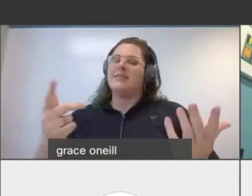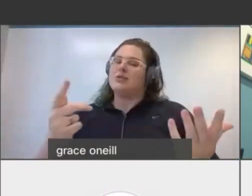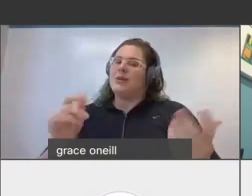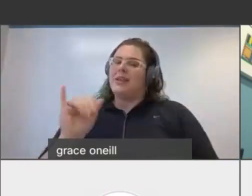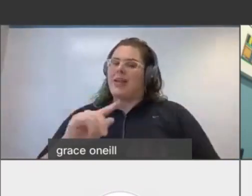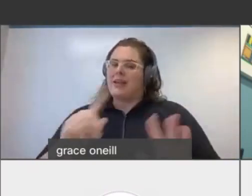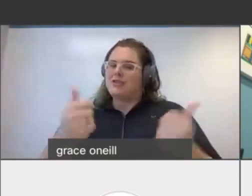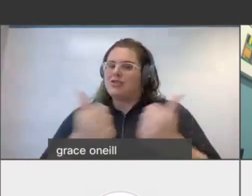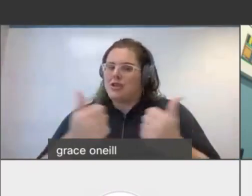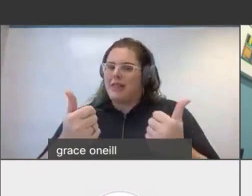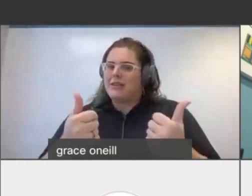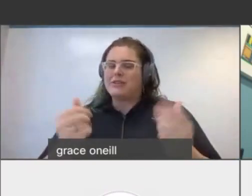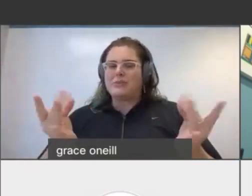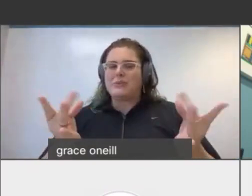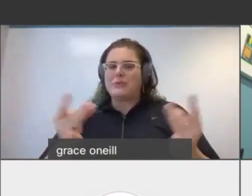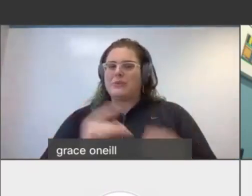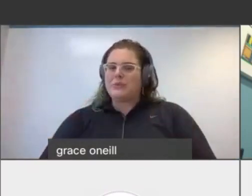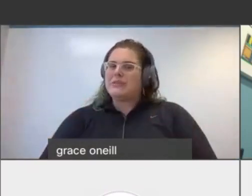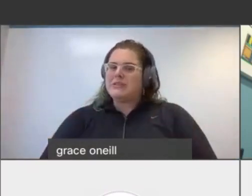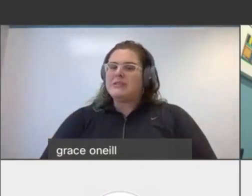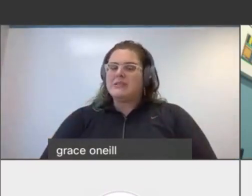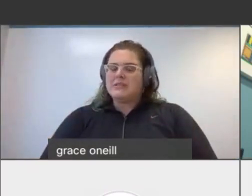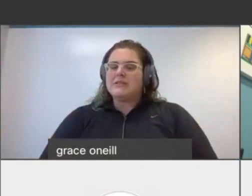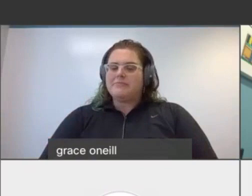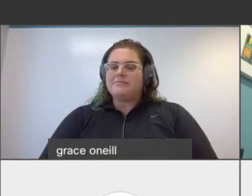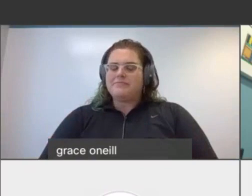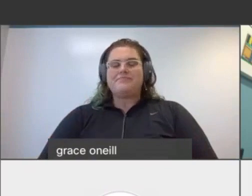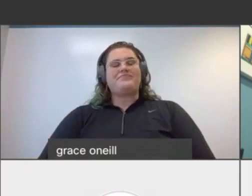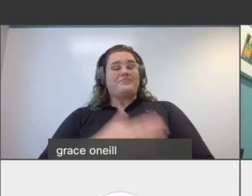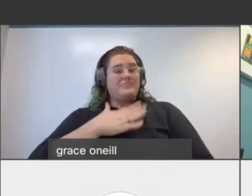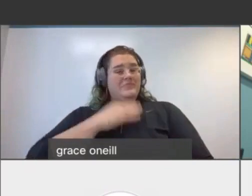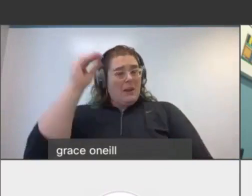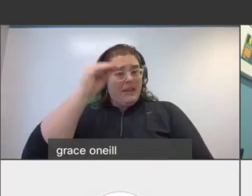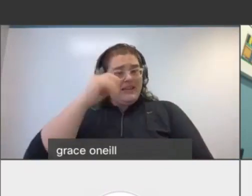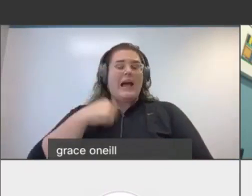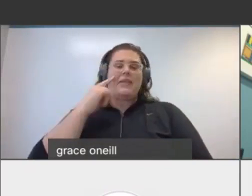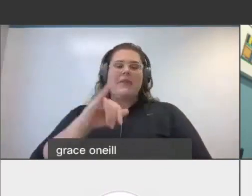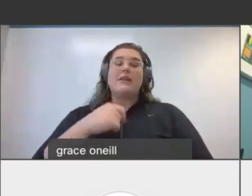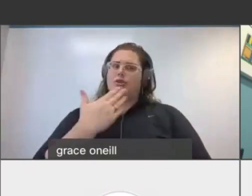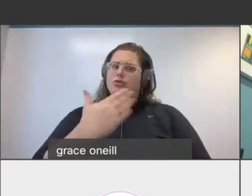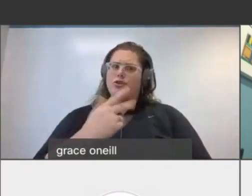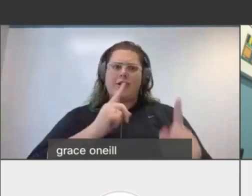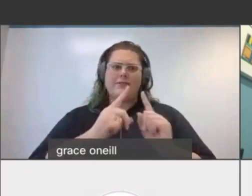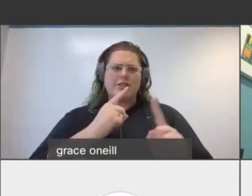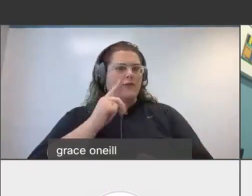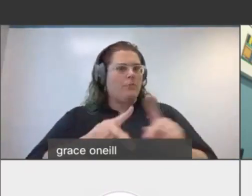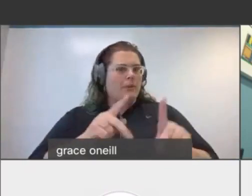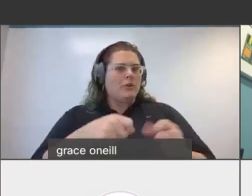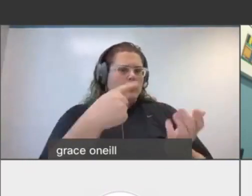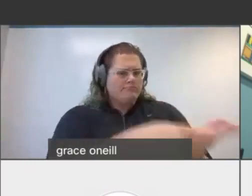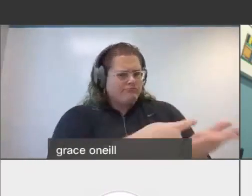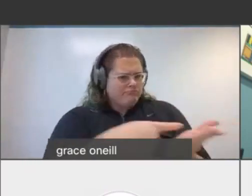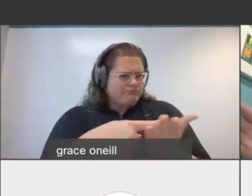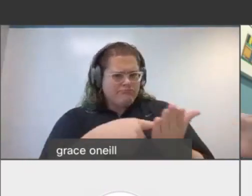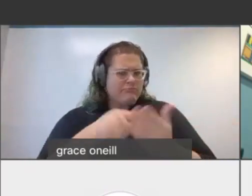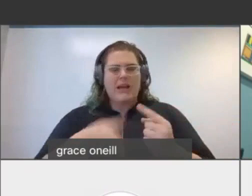I sort of think what's more, for one, I think it's a great conversation for people to be having, because